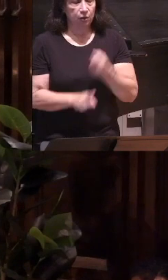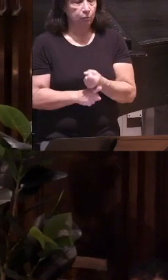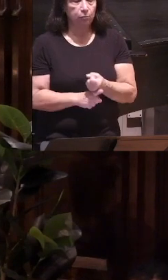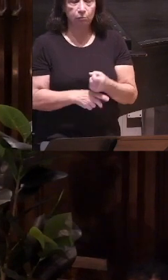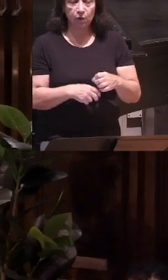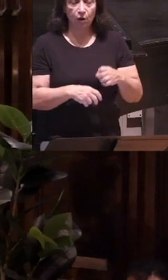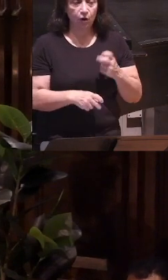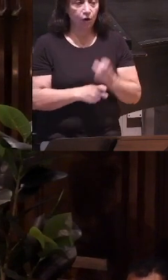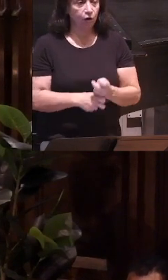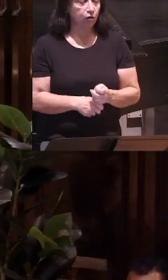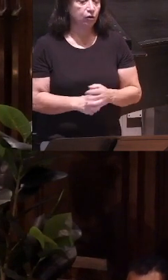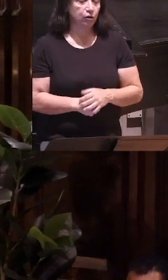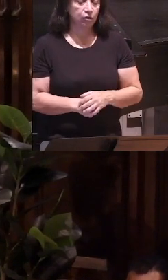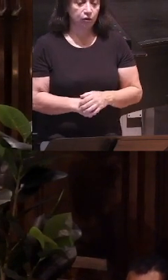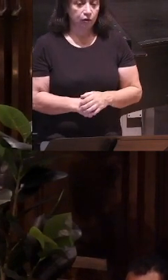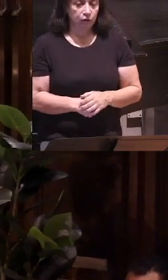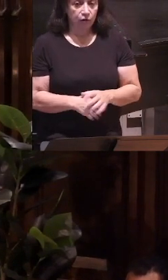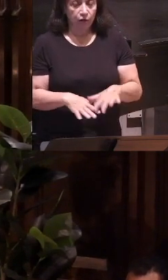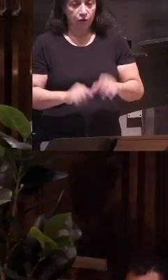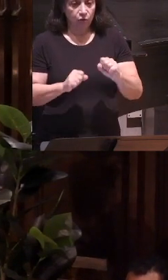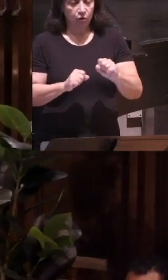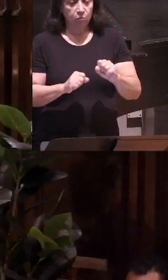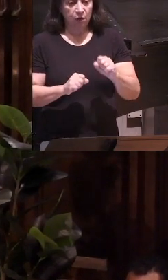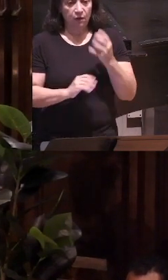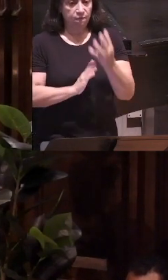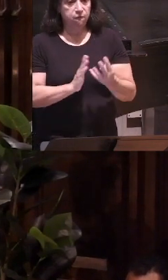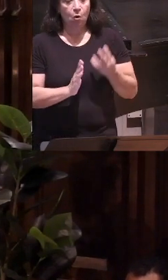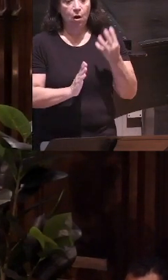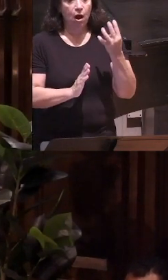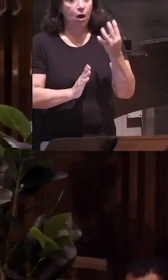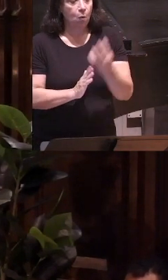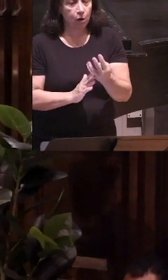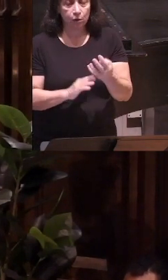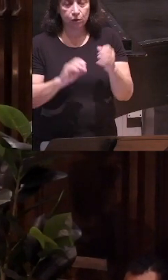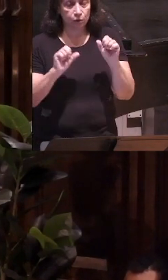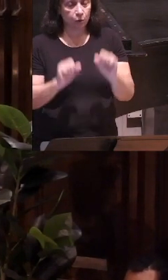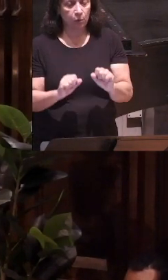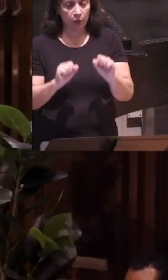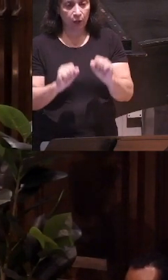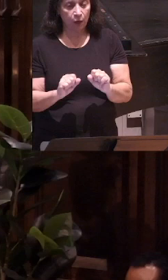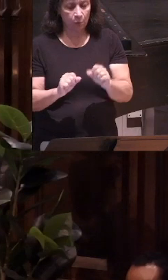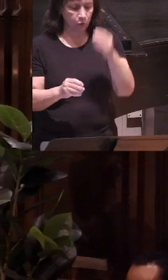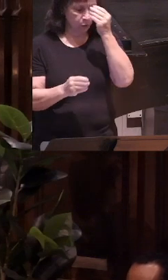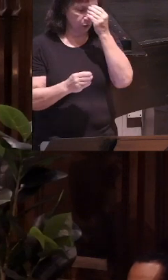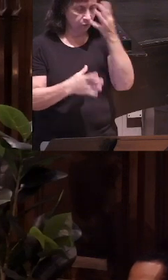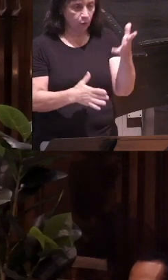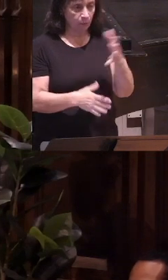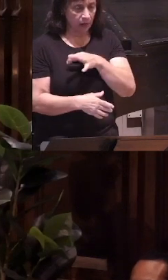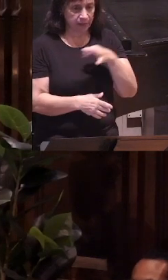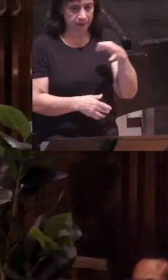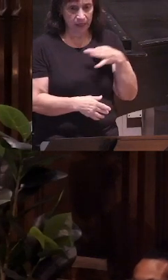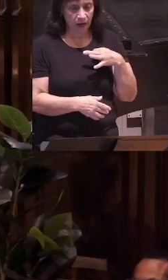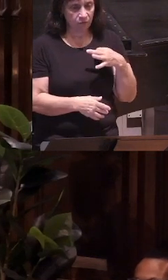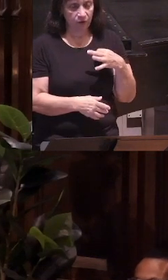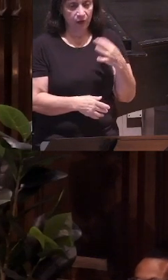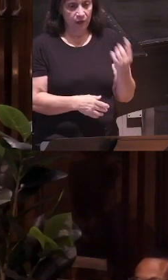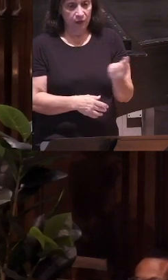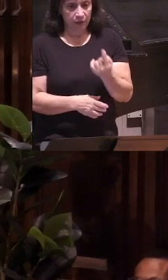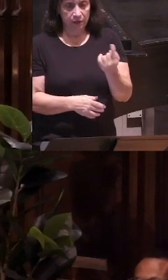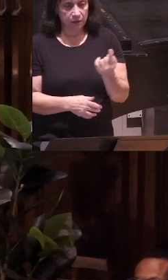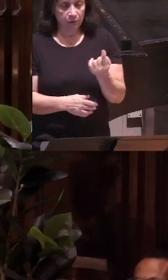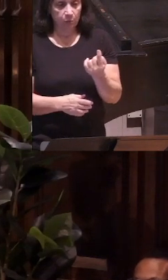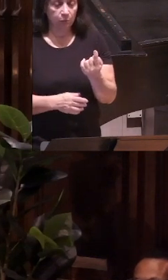devastated. It took me almost 4 hours to be able to inform my staff, some of who were